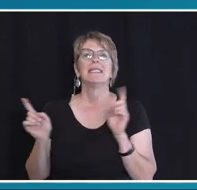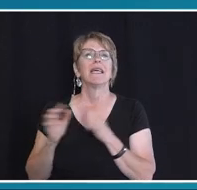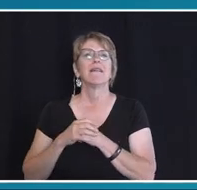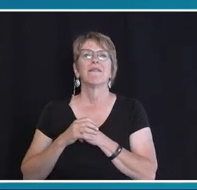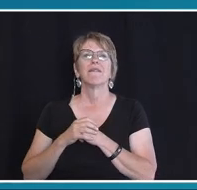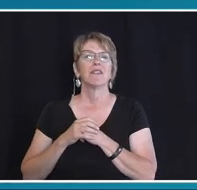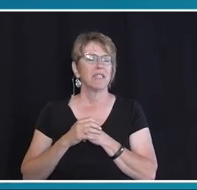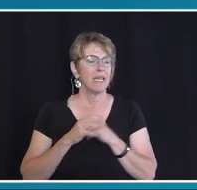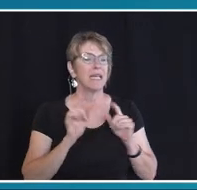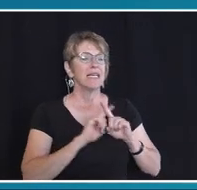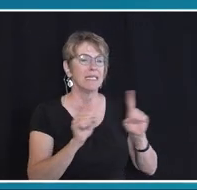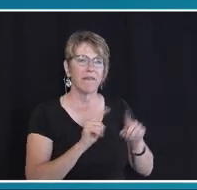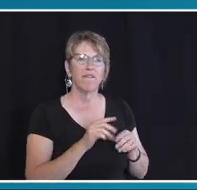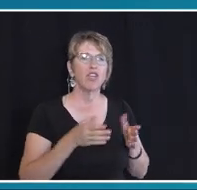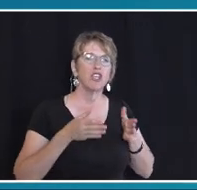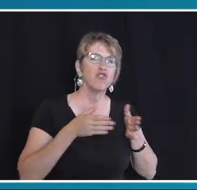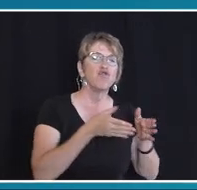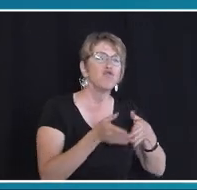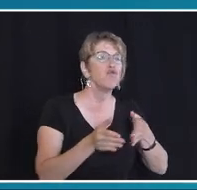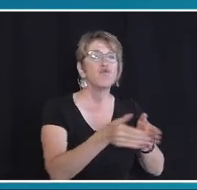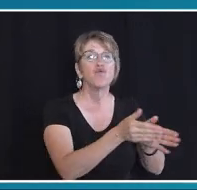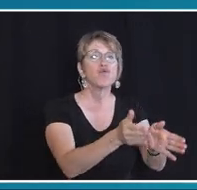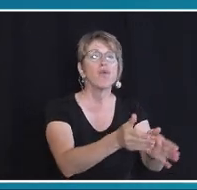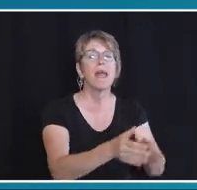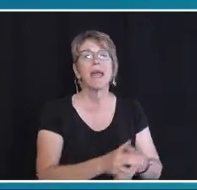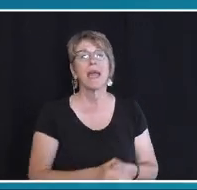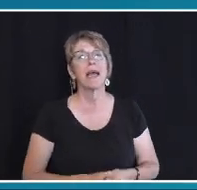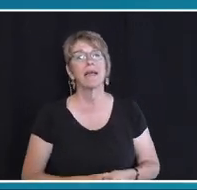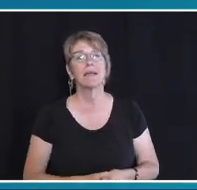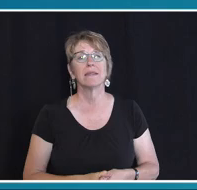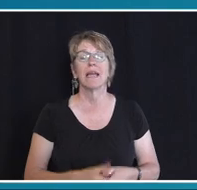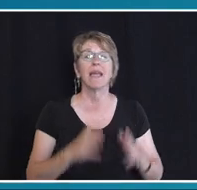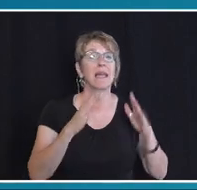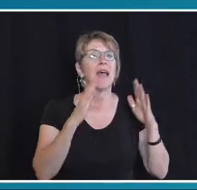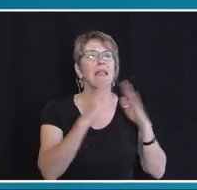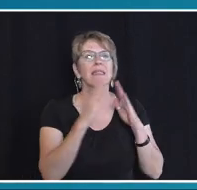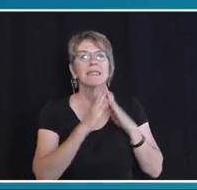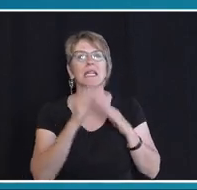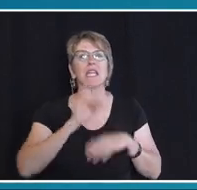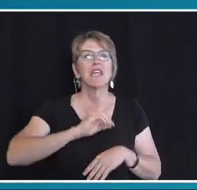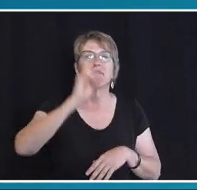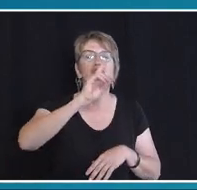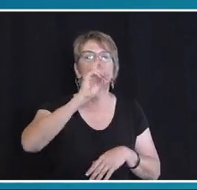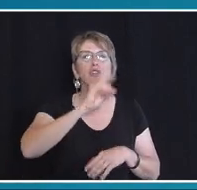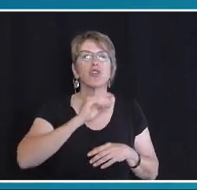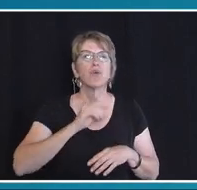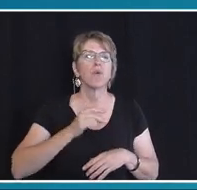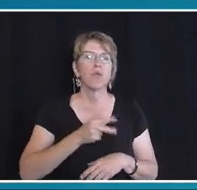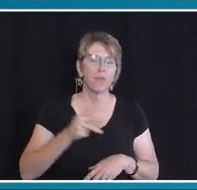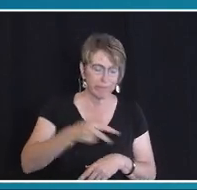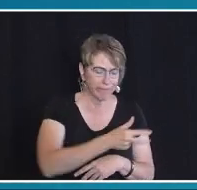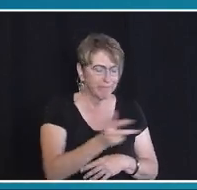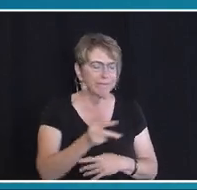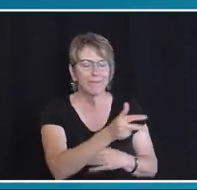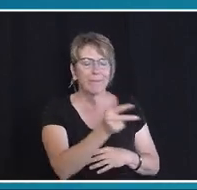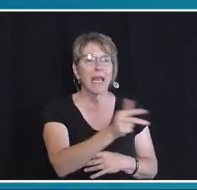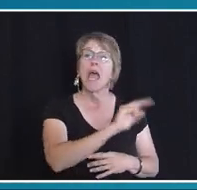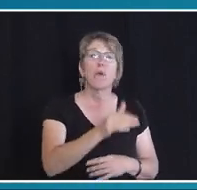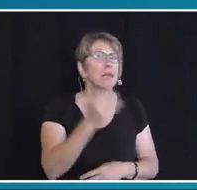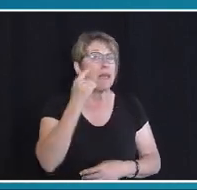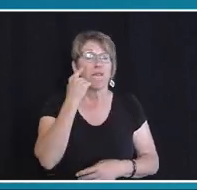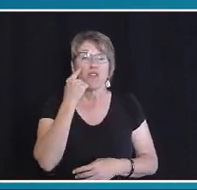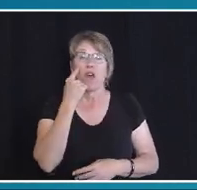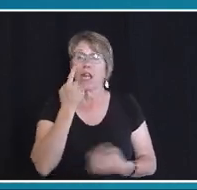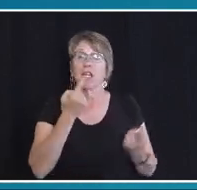different trails and get all around the city of Duluth. It's something we never thought we'd be able to do, and it's worked